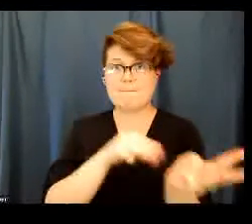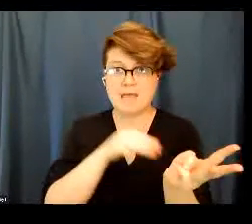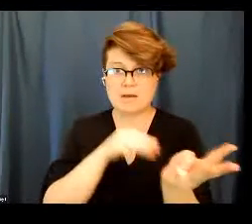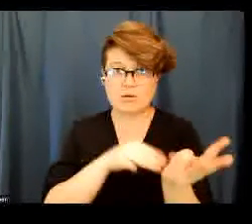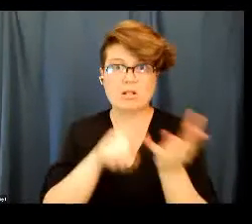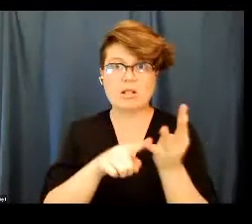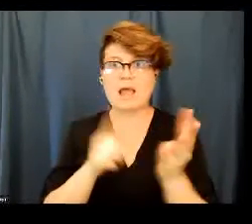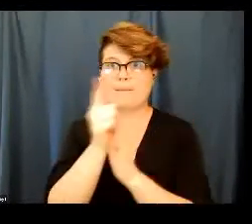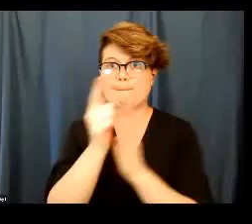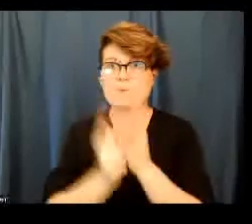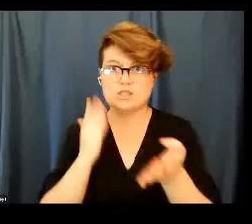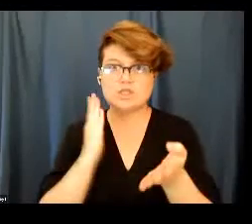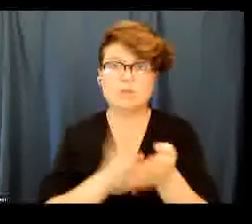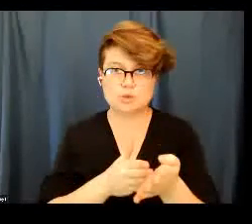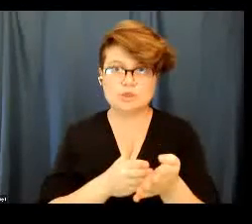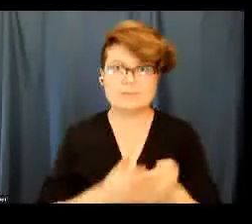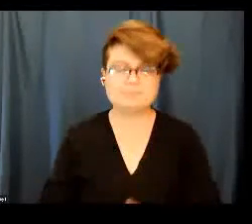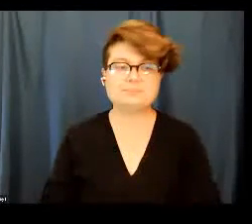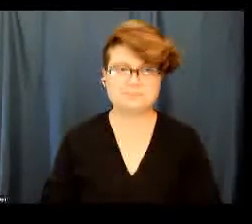prosecution response.